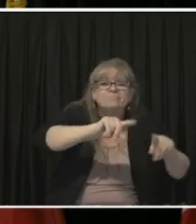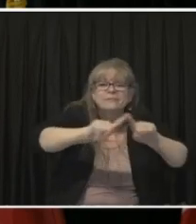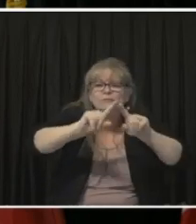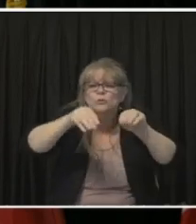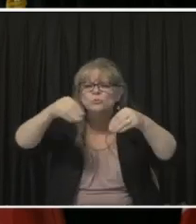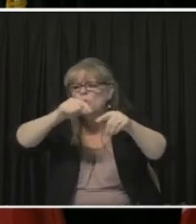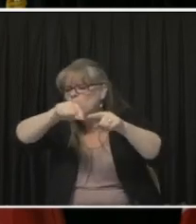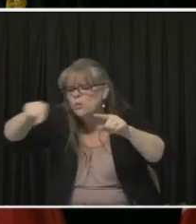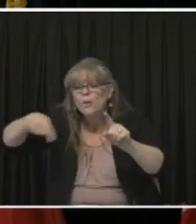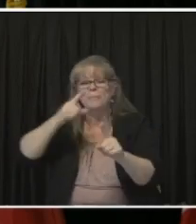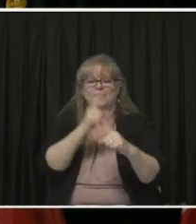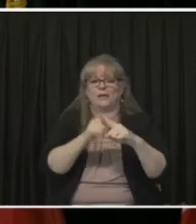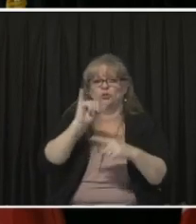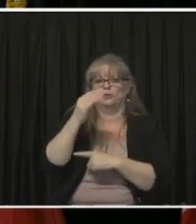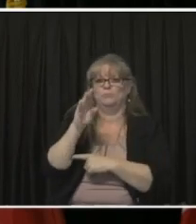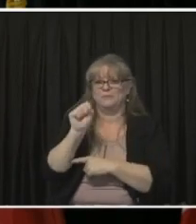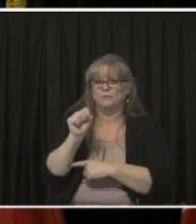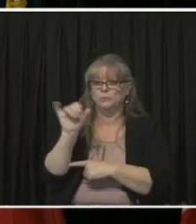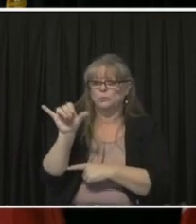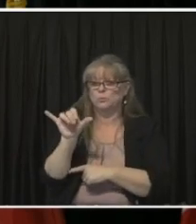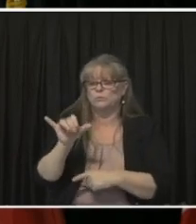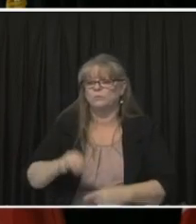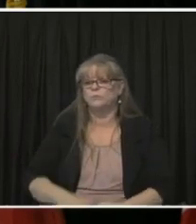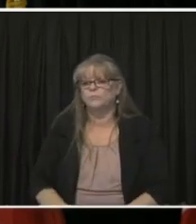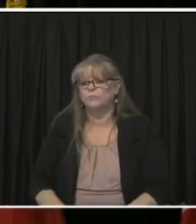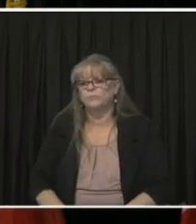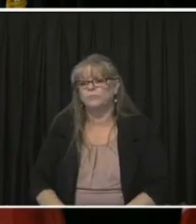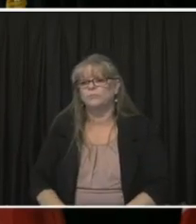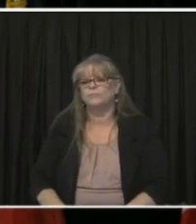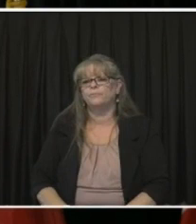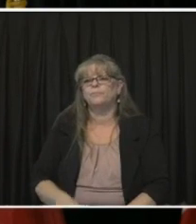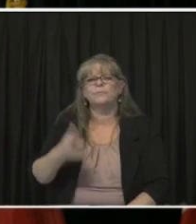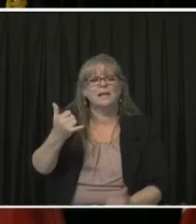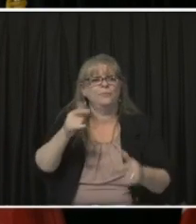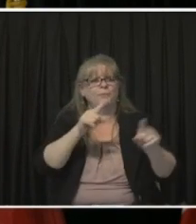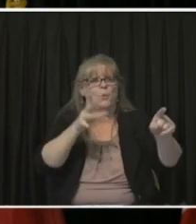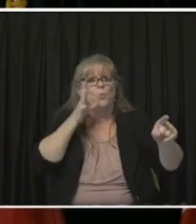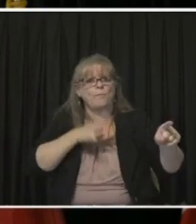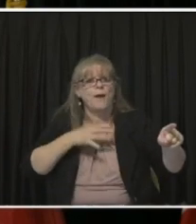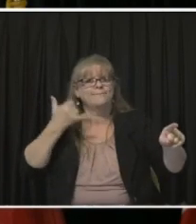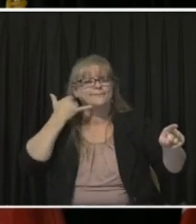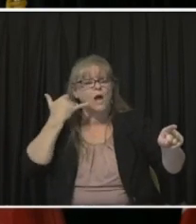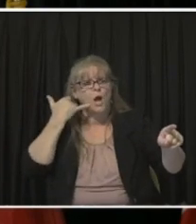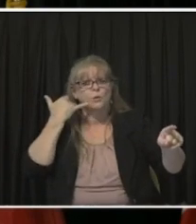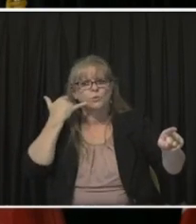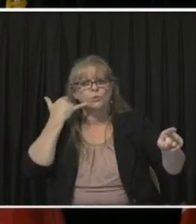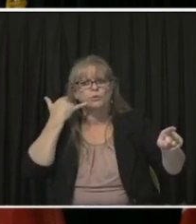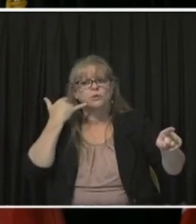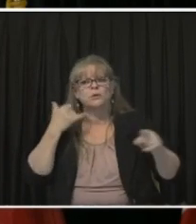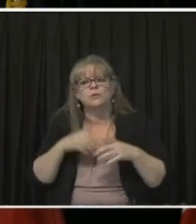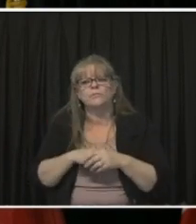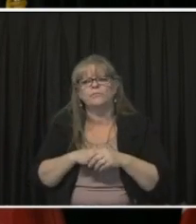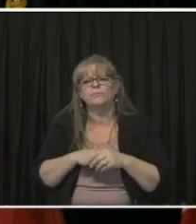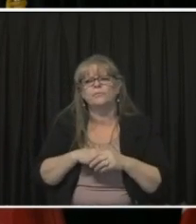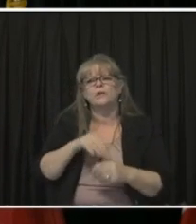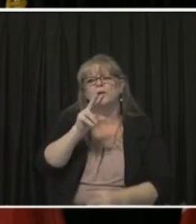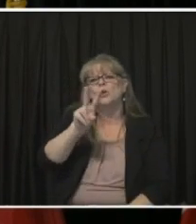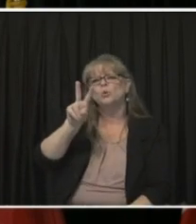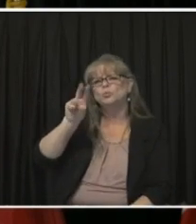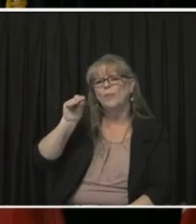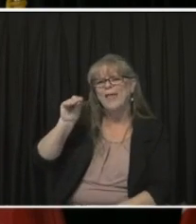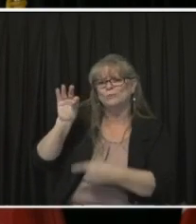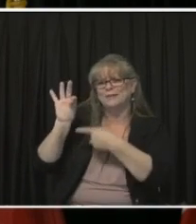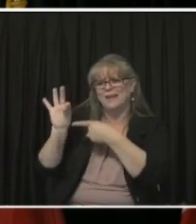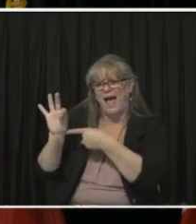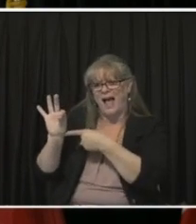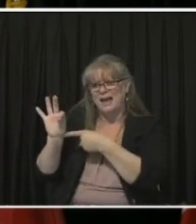Hi, Governor Marianne Goodland with Colorado Politics. During the 2009 recession, Governor Bill Ritter ordered state employees